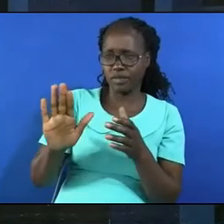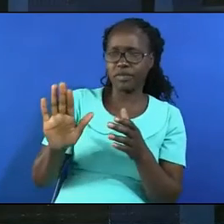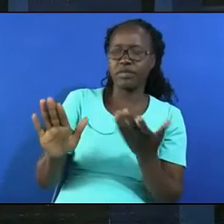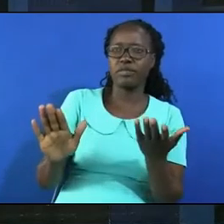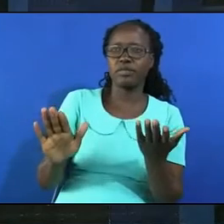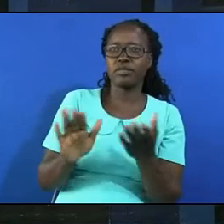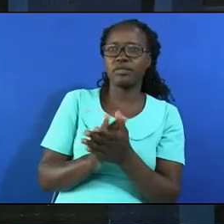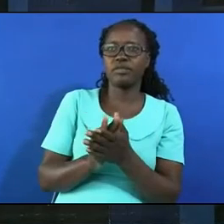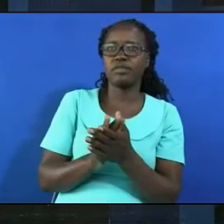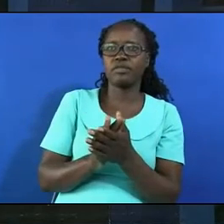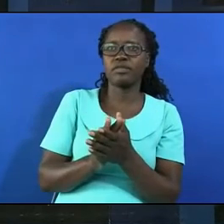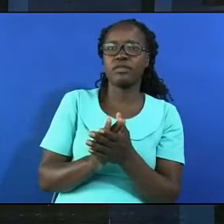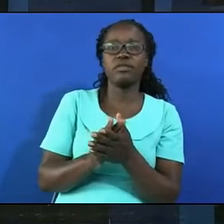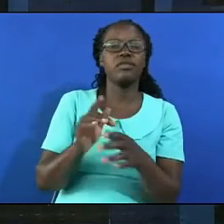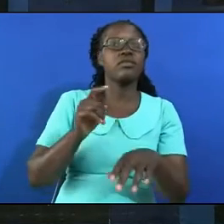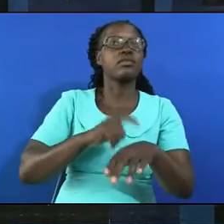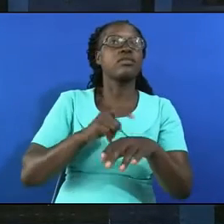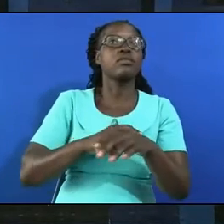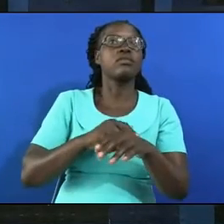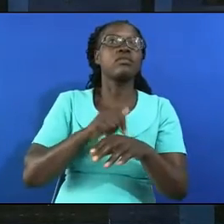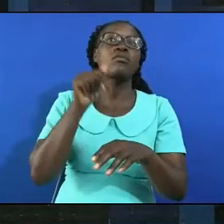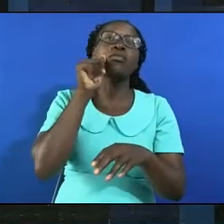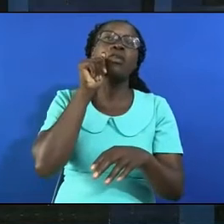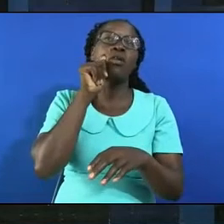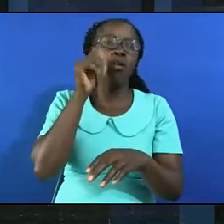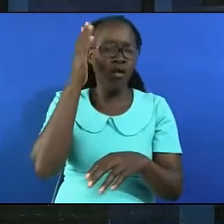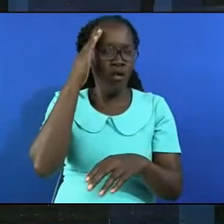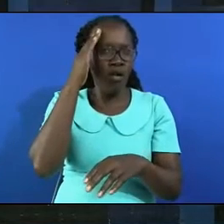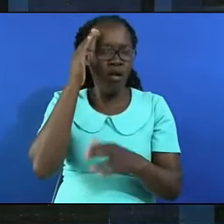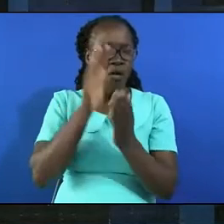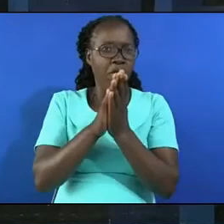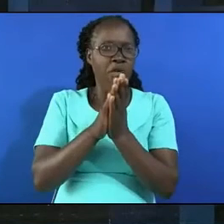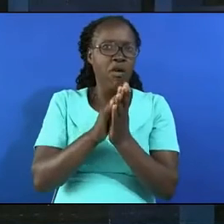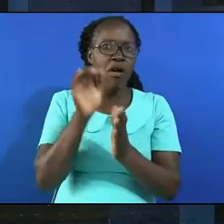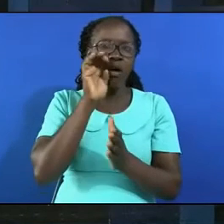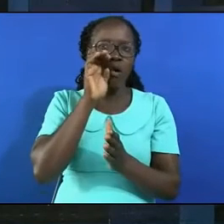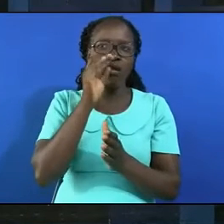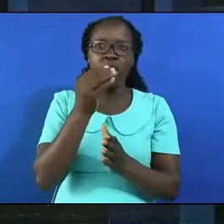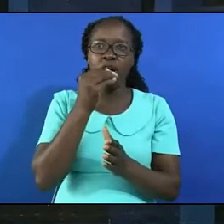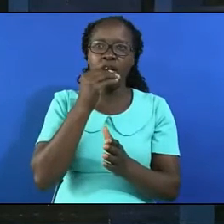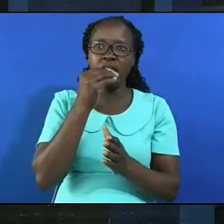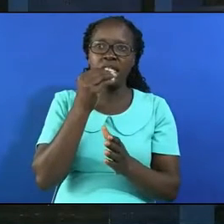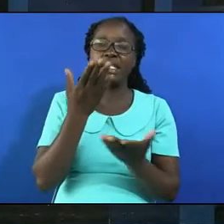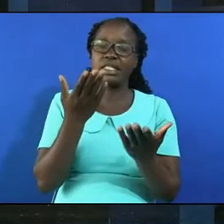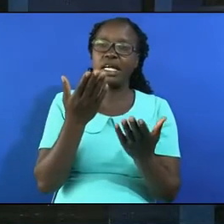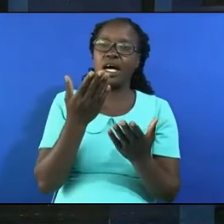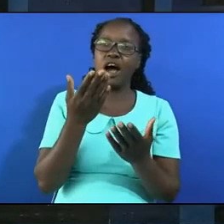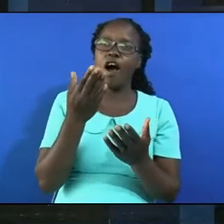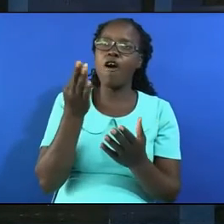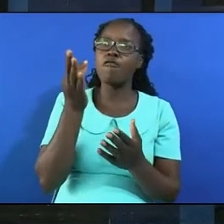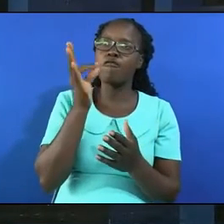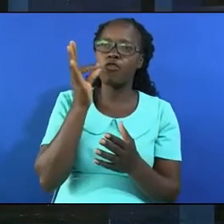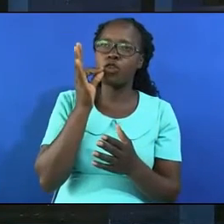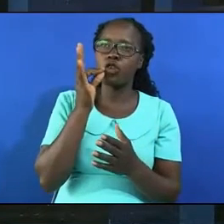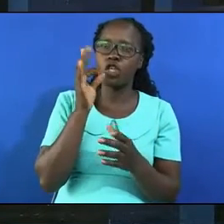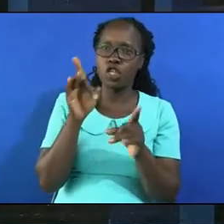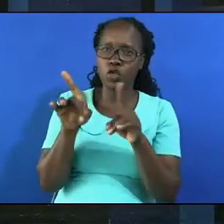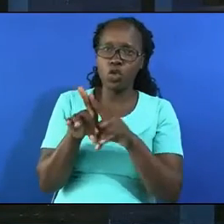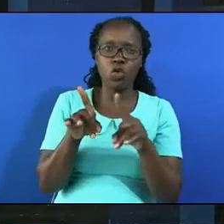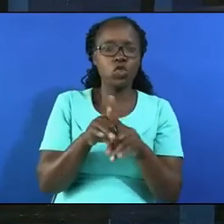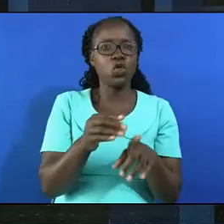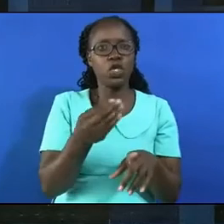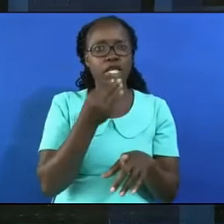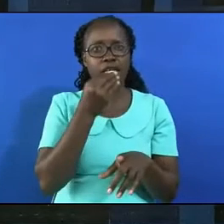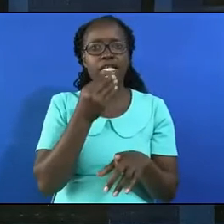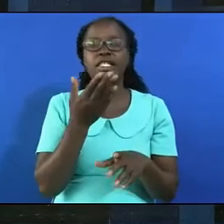listen. When Adam noticed that Eve had eaten the forbidden fruit, he also